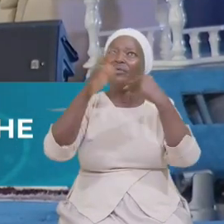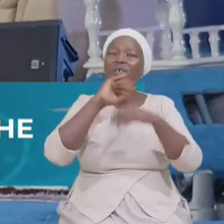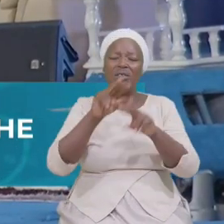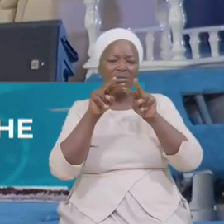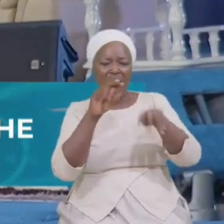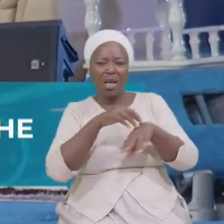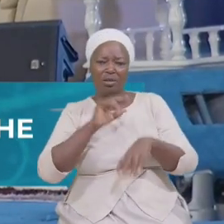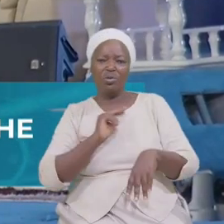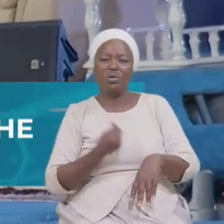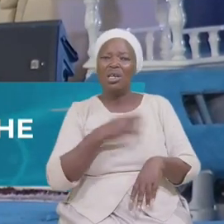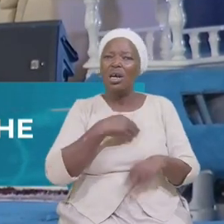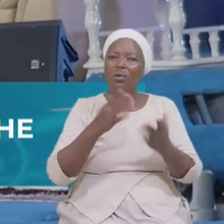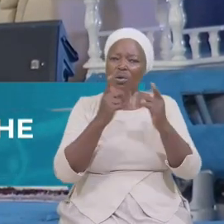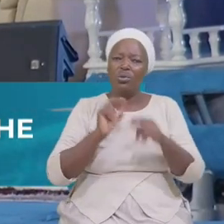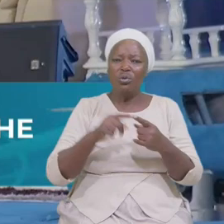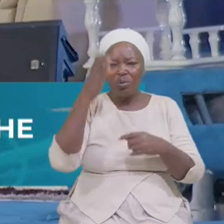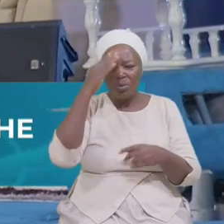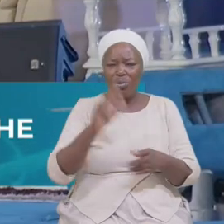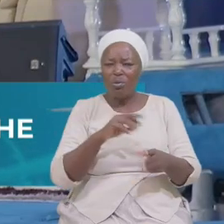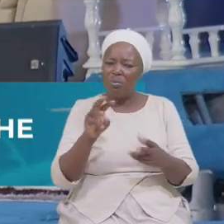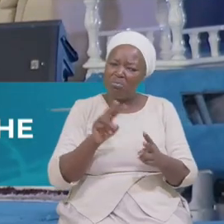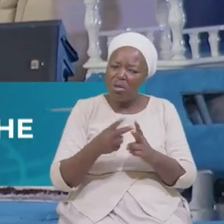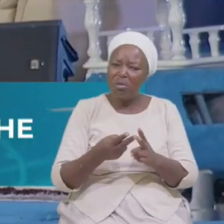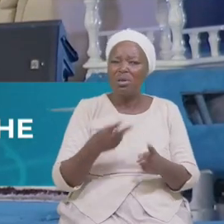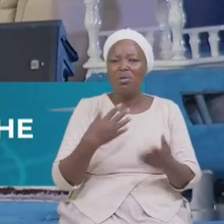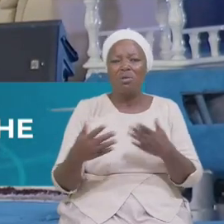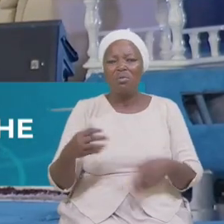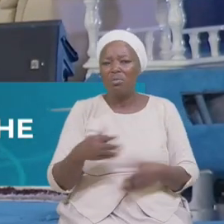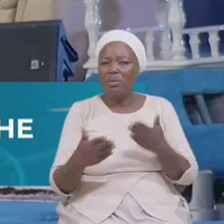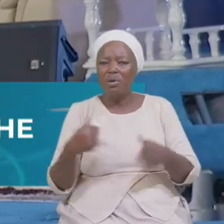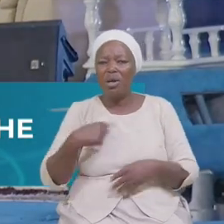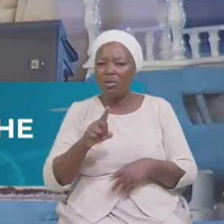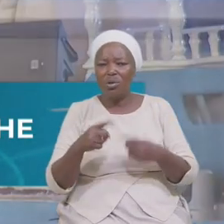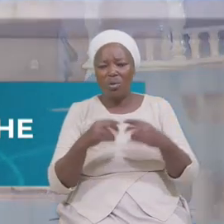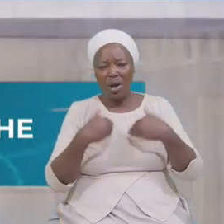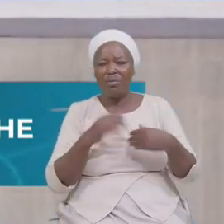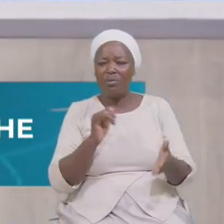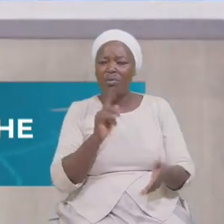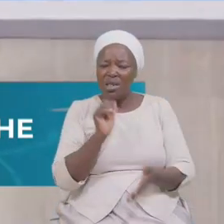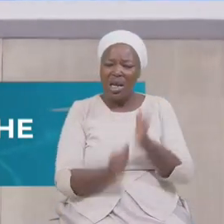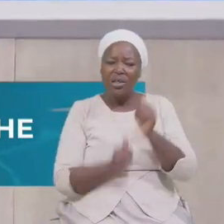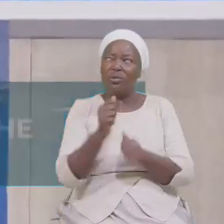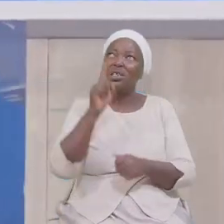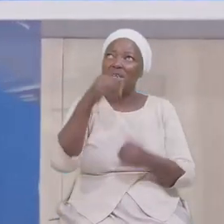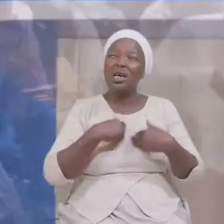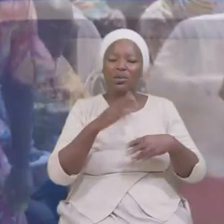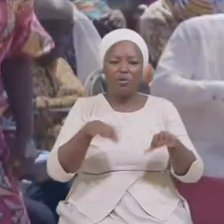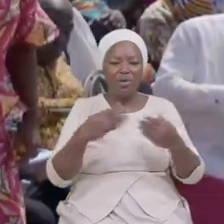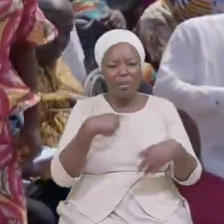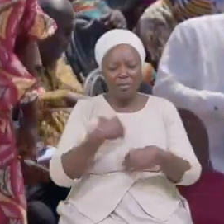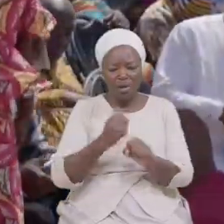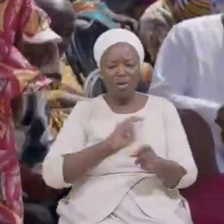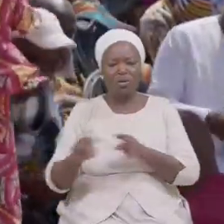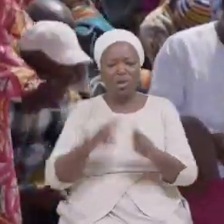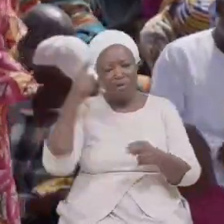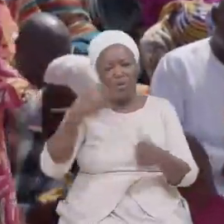know whether we're really going to have what he has provided to make us ready for heaven. Let's rise up now and pray and